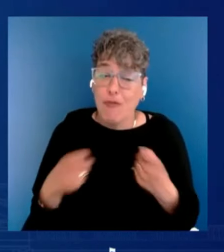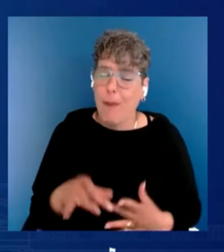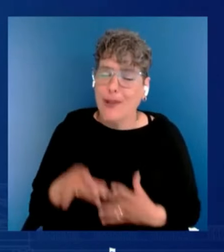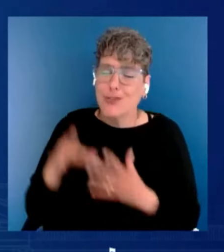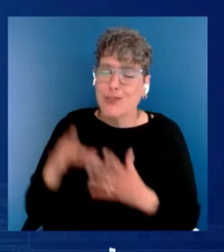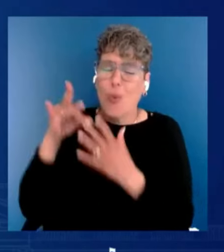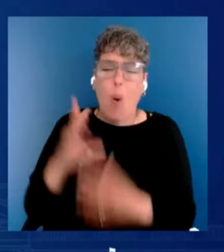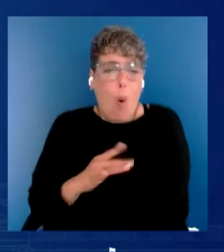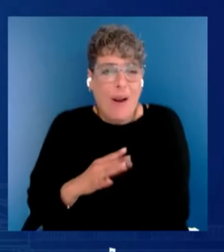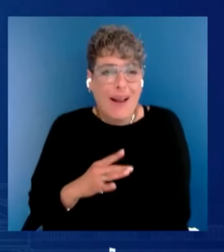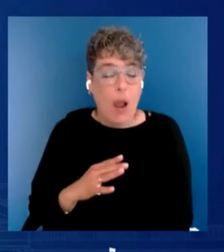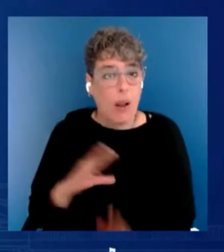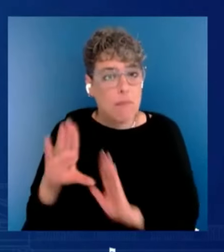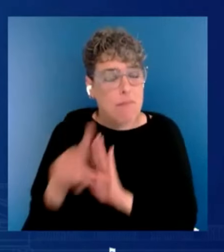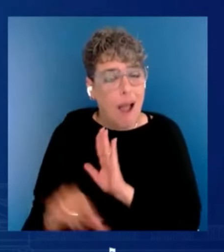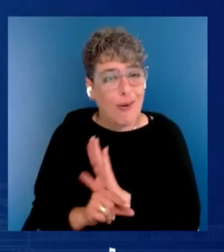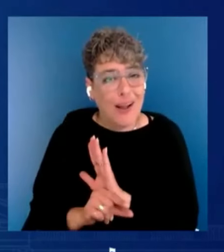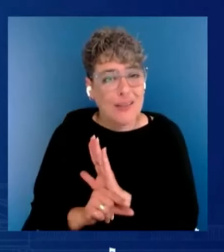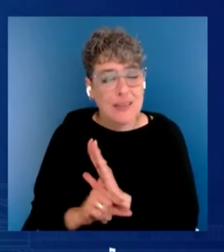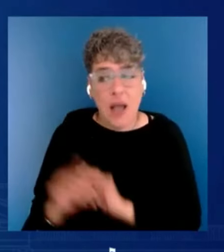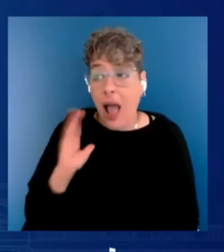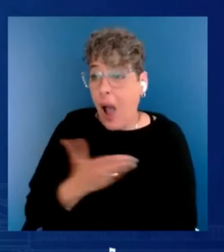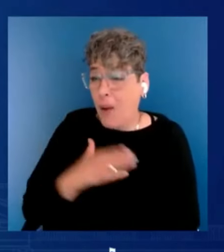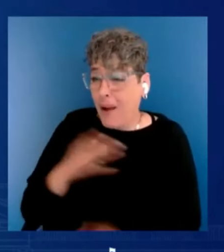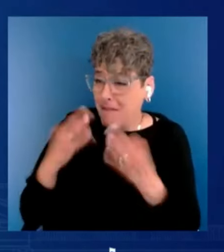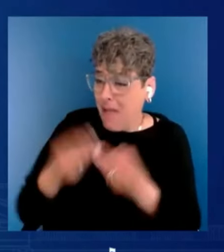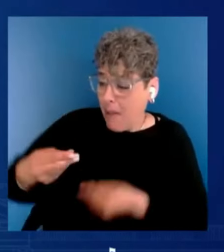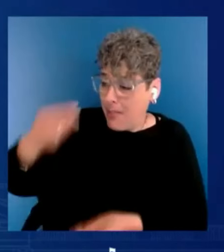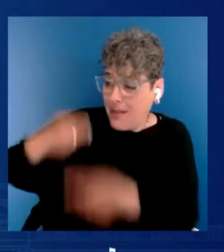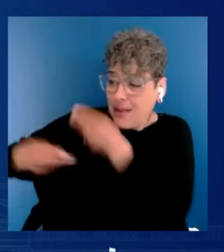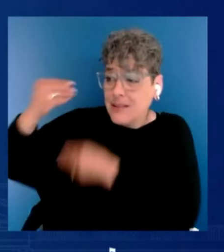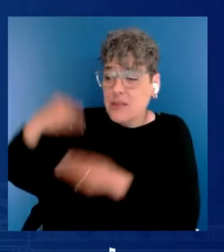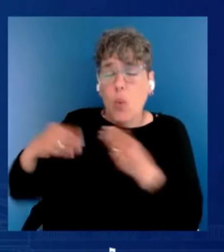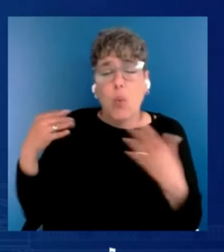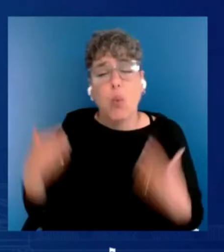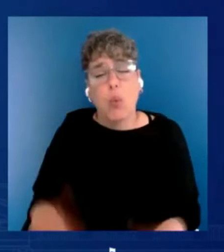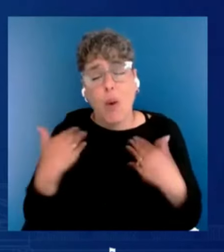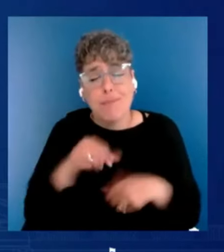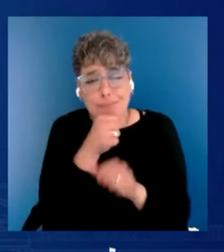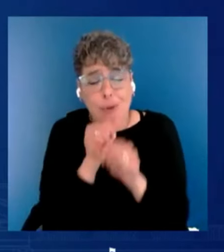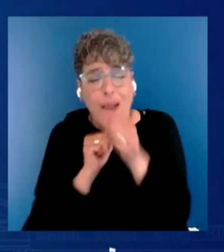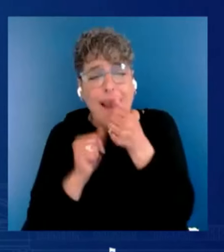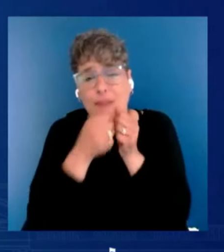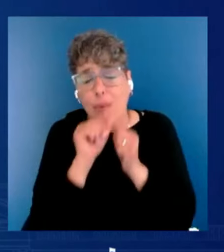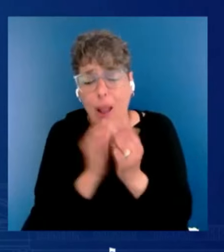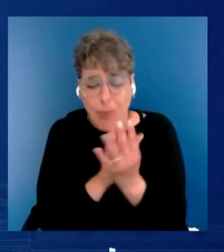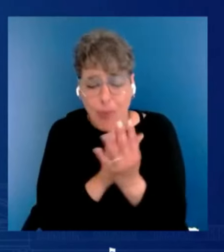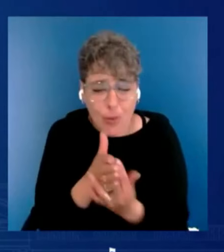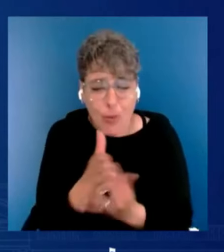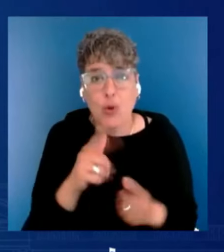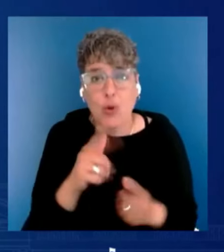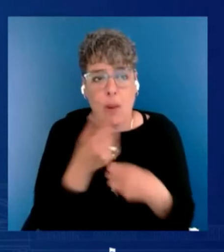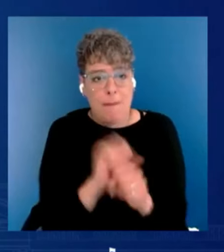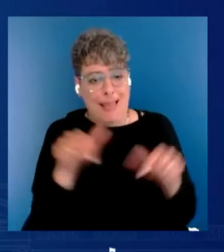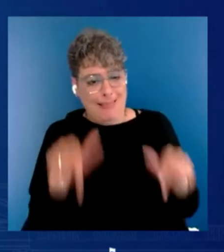before us, they braved unimaginable hardship to make the life possible that we all have. They hoped